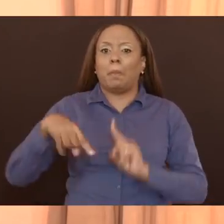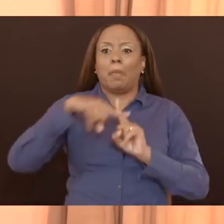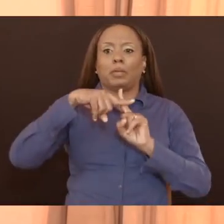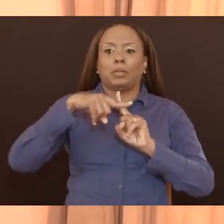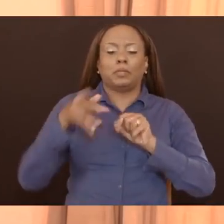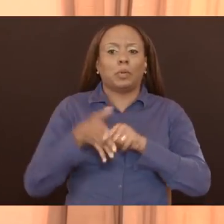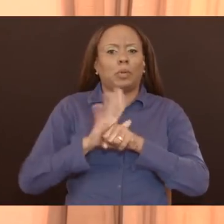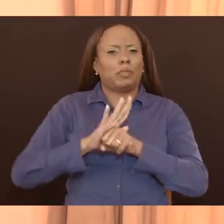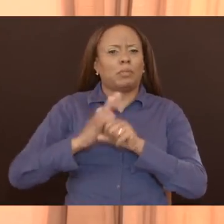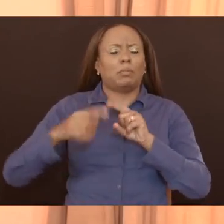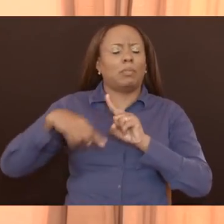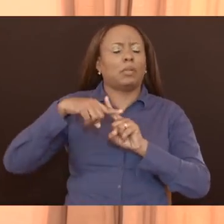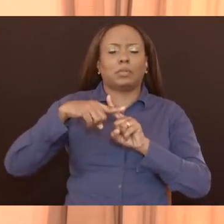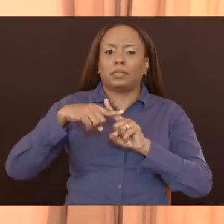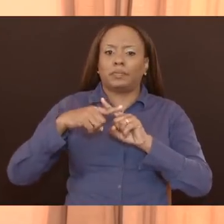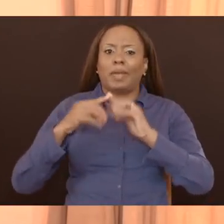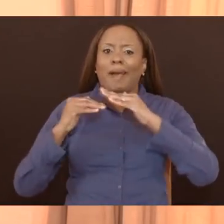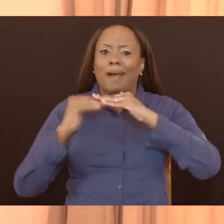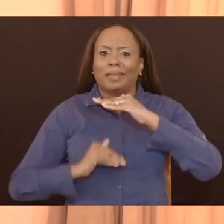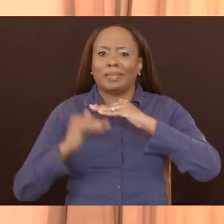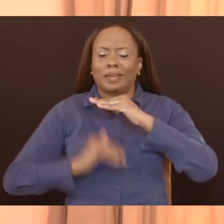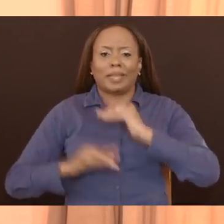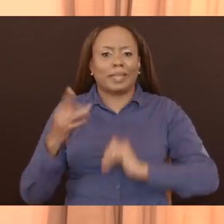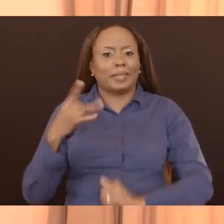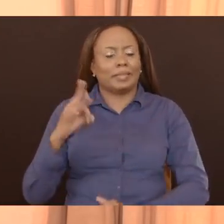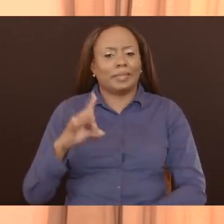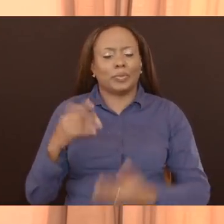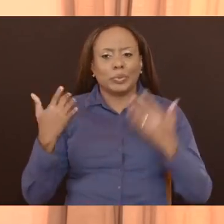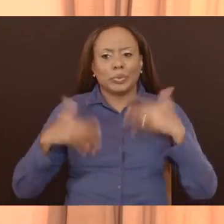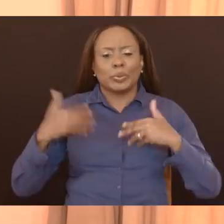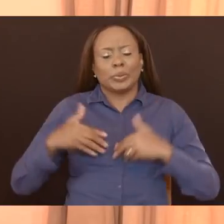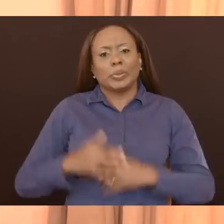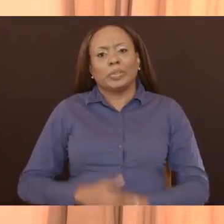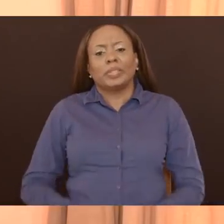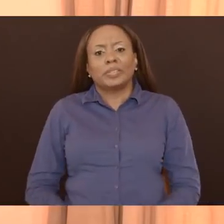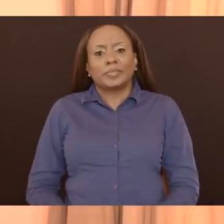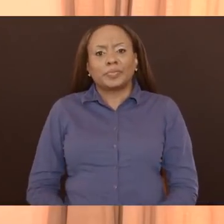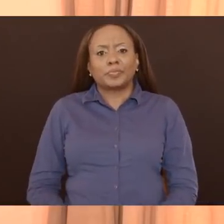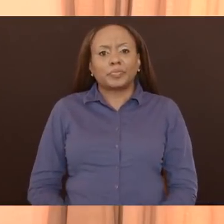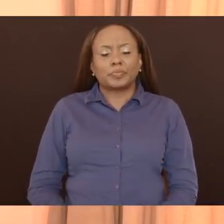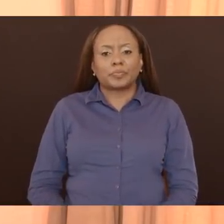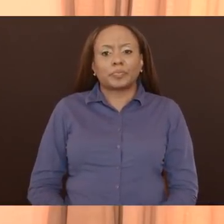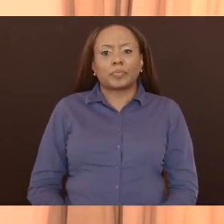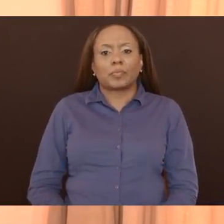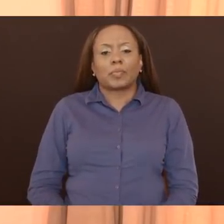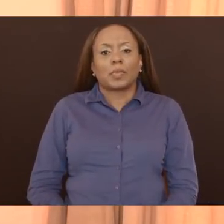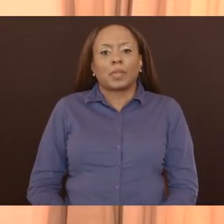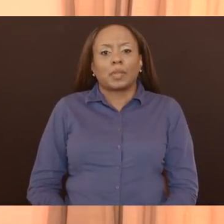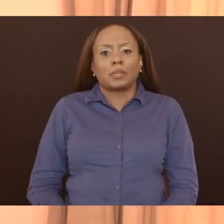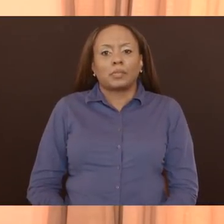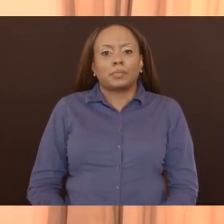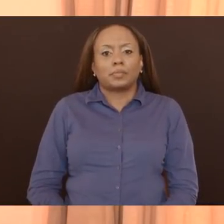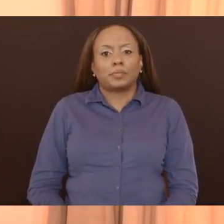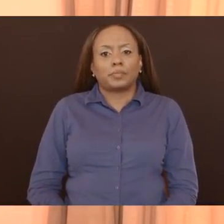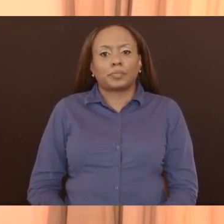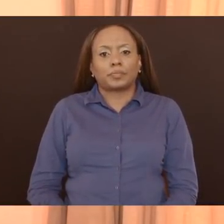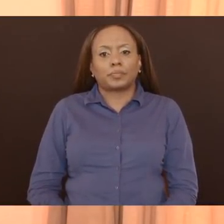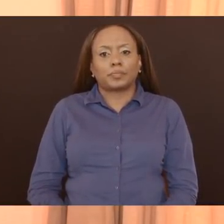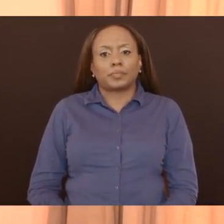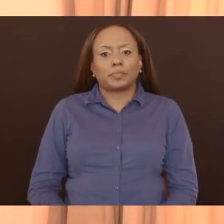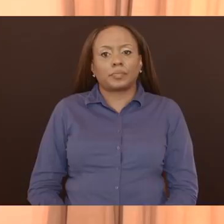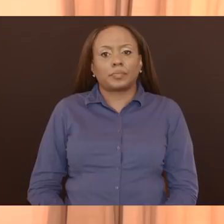COVID. You would recall that some time ago we would have established a threshold of